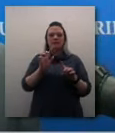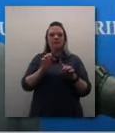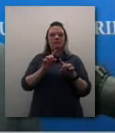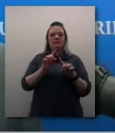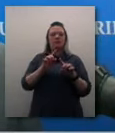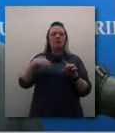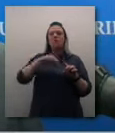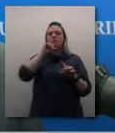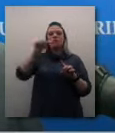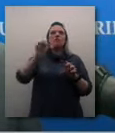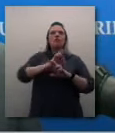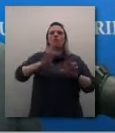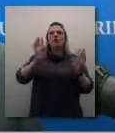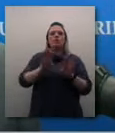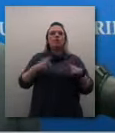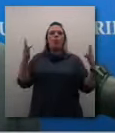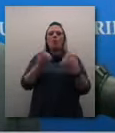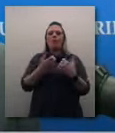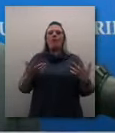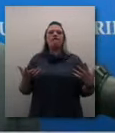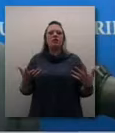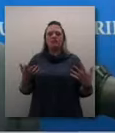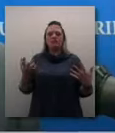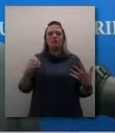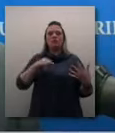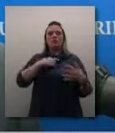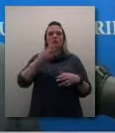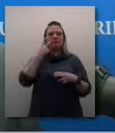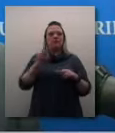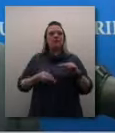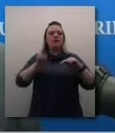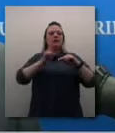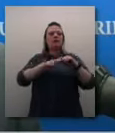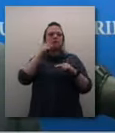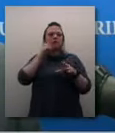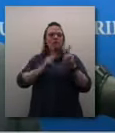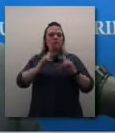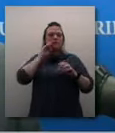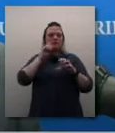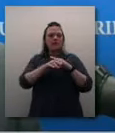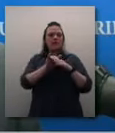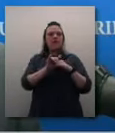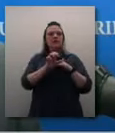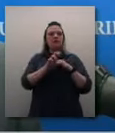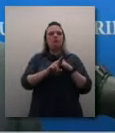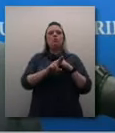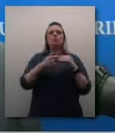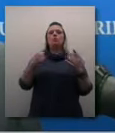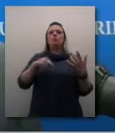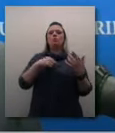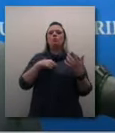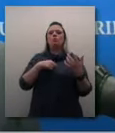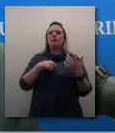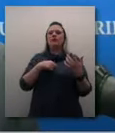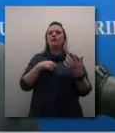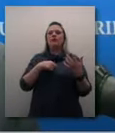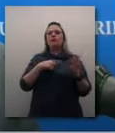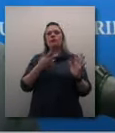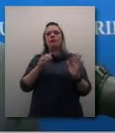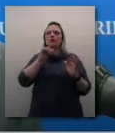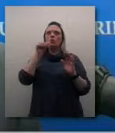to just open everything. We are seeing increases in ICU units. We are seeing, while if it's